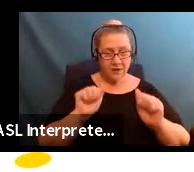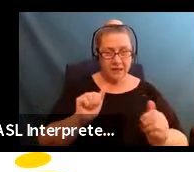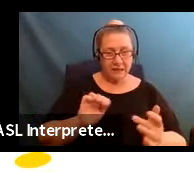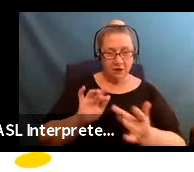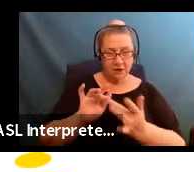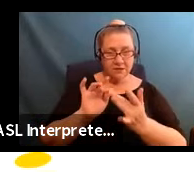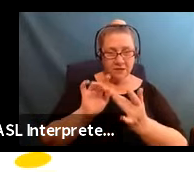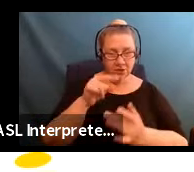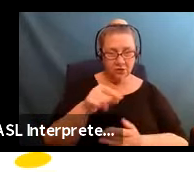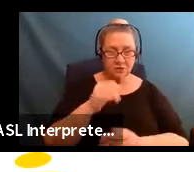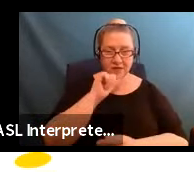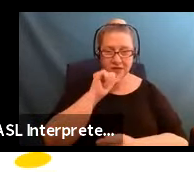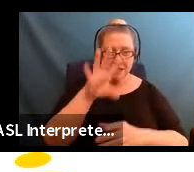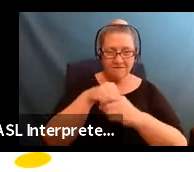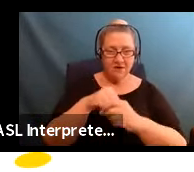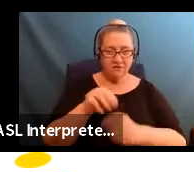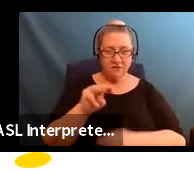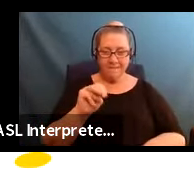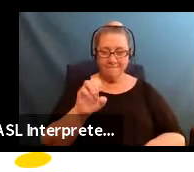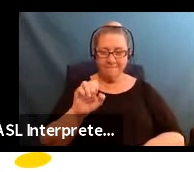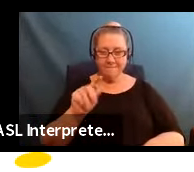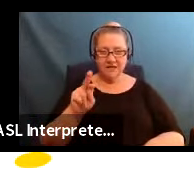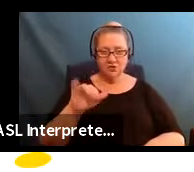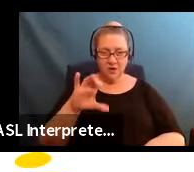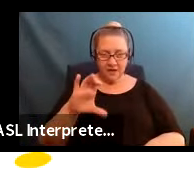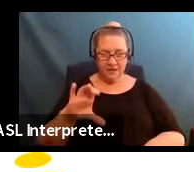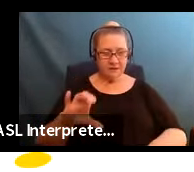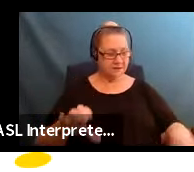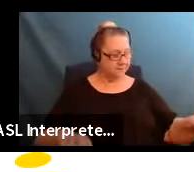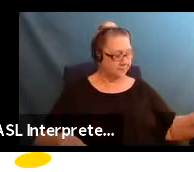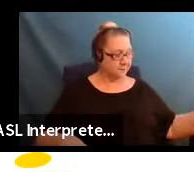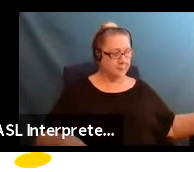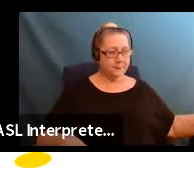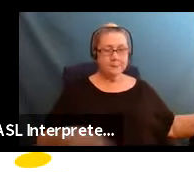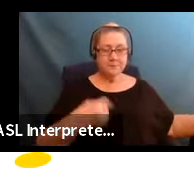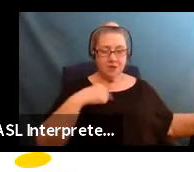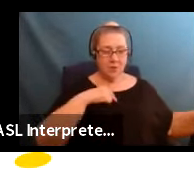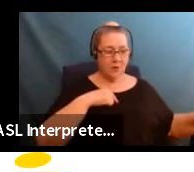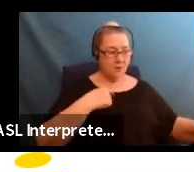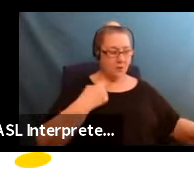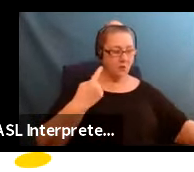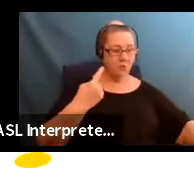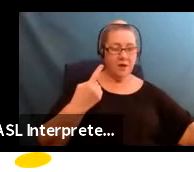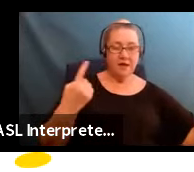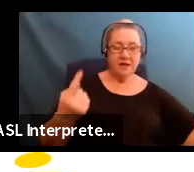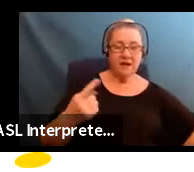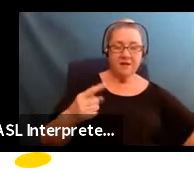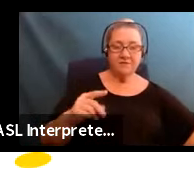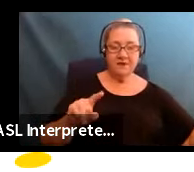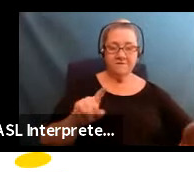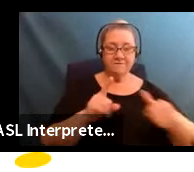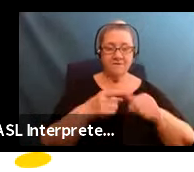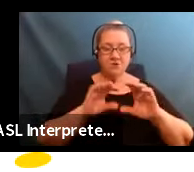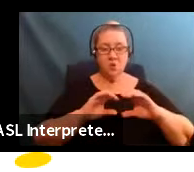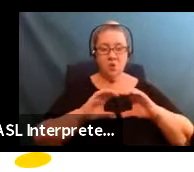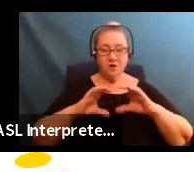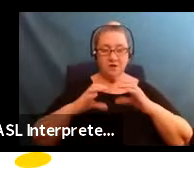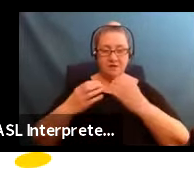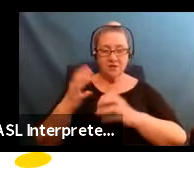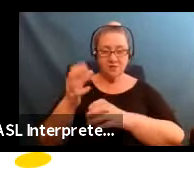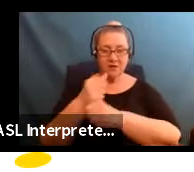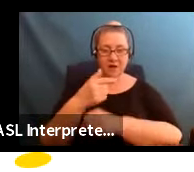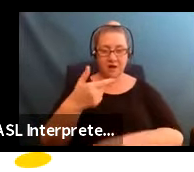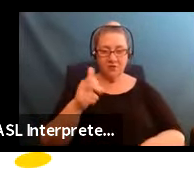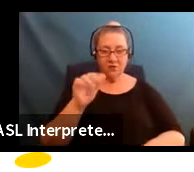can appreciate it. Thank you. And we actually know that we were one of the first organizations that received $1 million grant from Cover California. So I